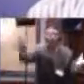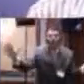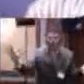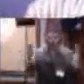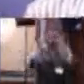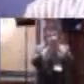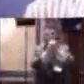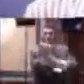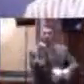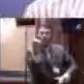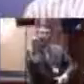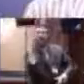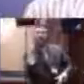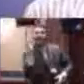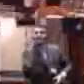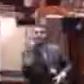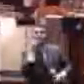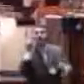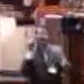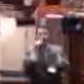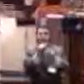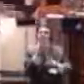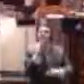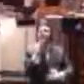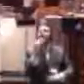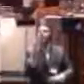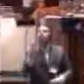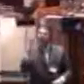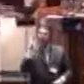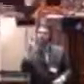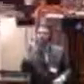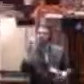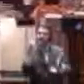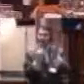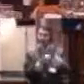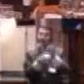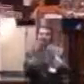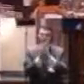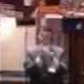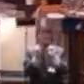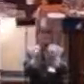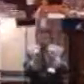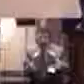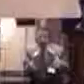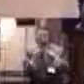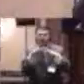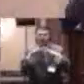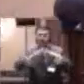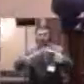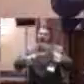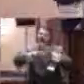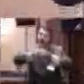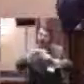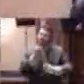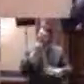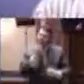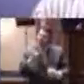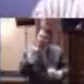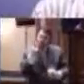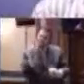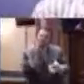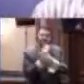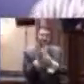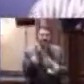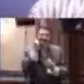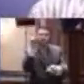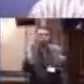on the long term. How should this come about? It should come about, I mean, the normal procedure. It should start by constitutional clauses that would